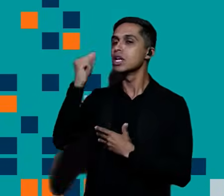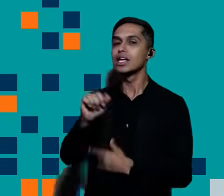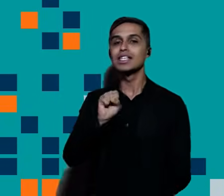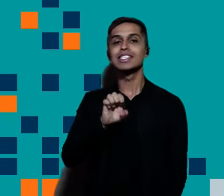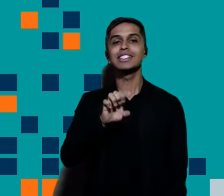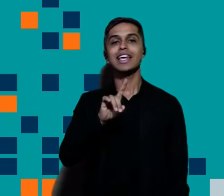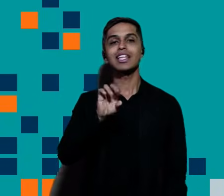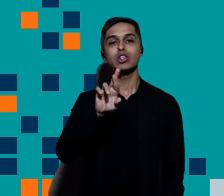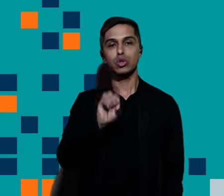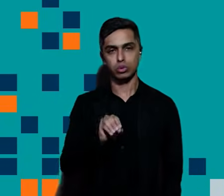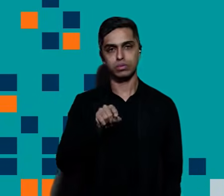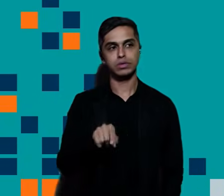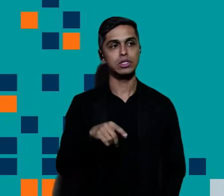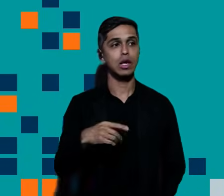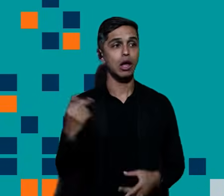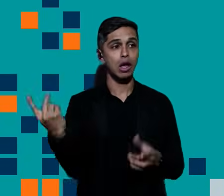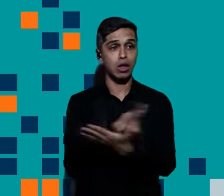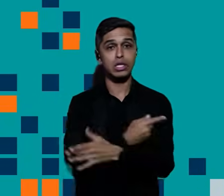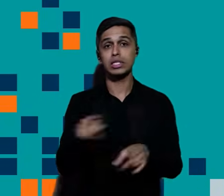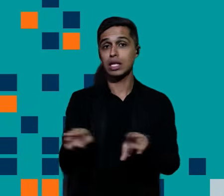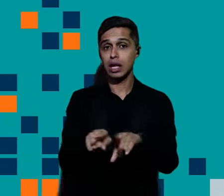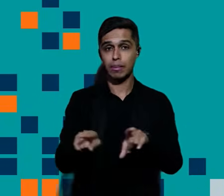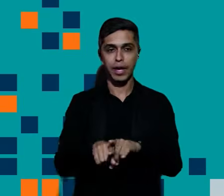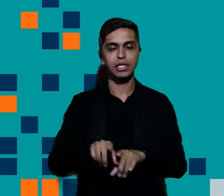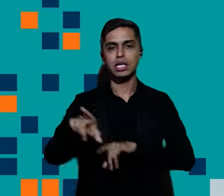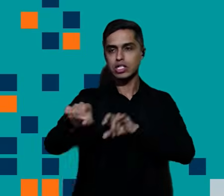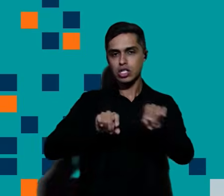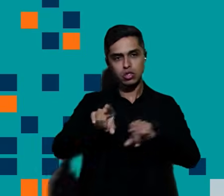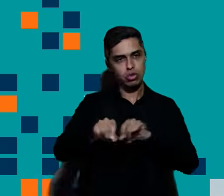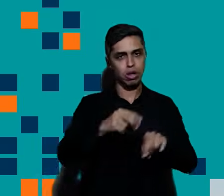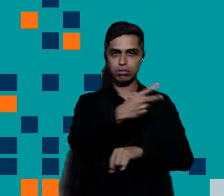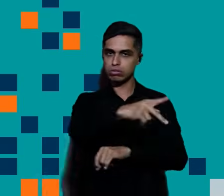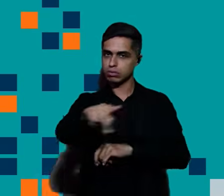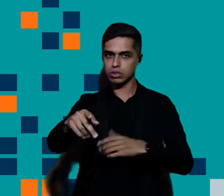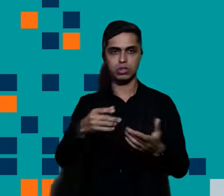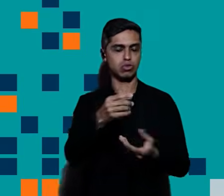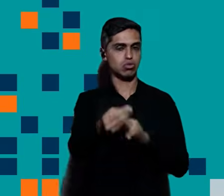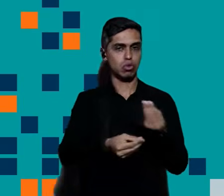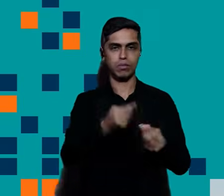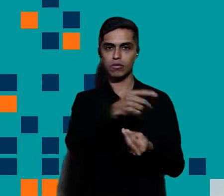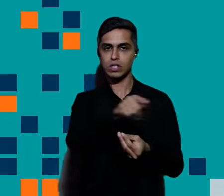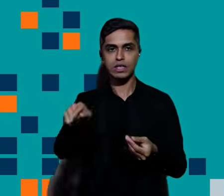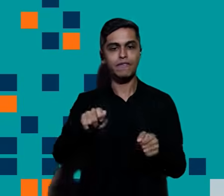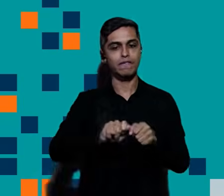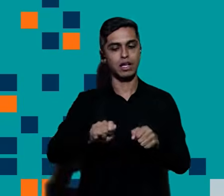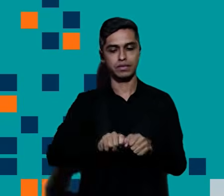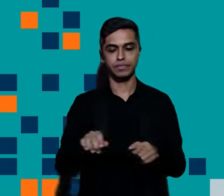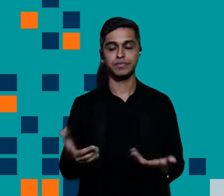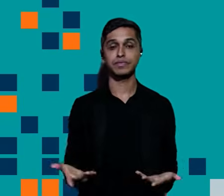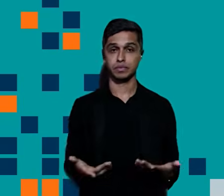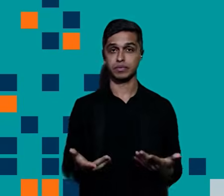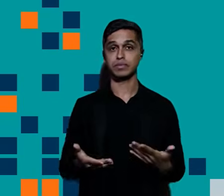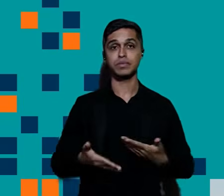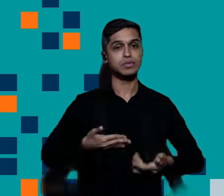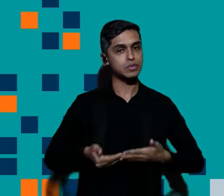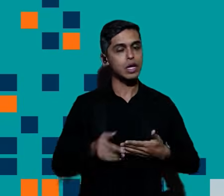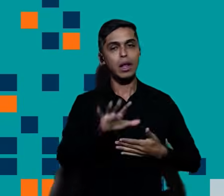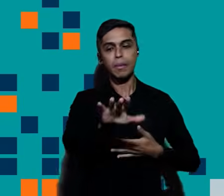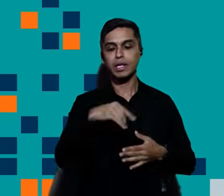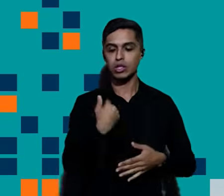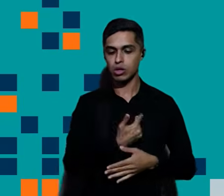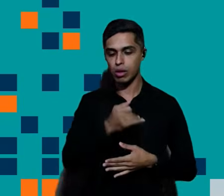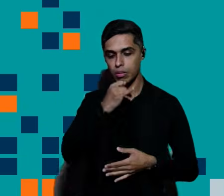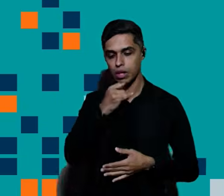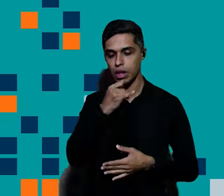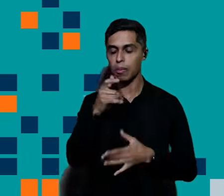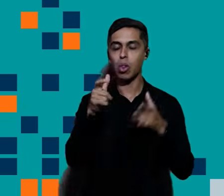of the choices. Natural environments, we talked about that, places inspired by nature, natural materials, natural light,